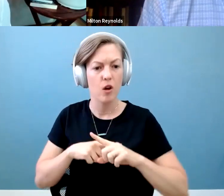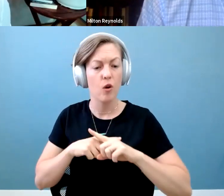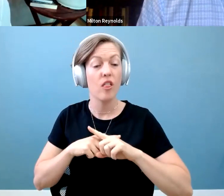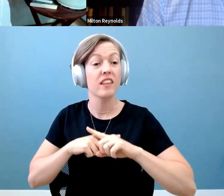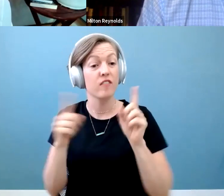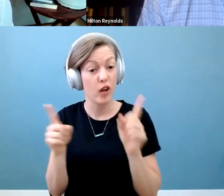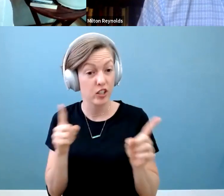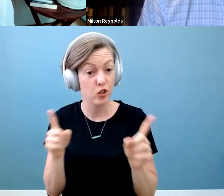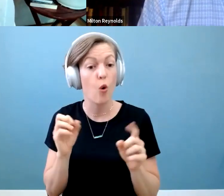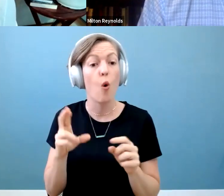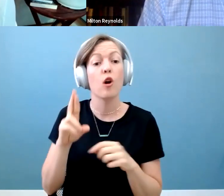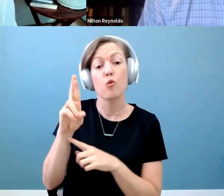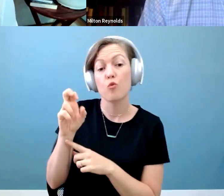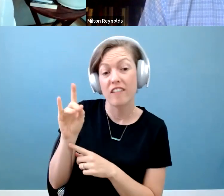racialization